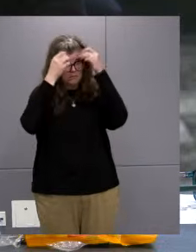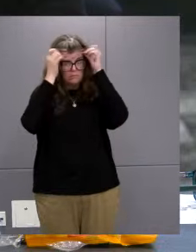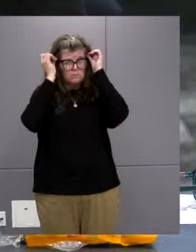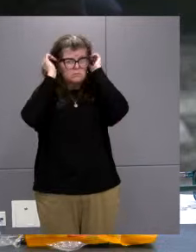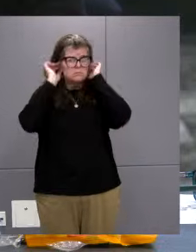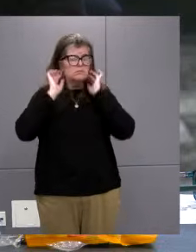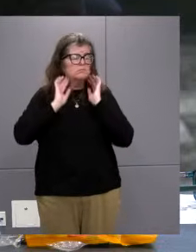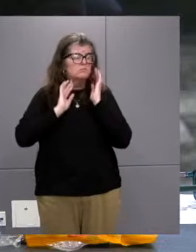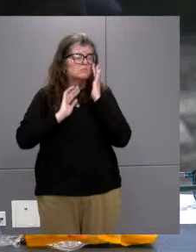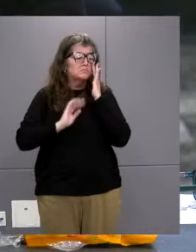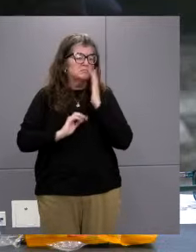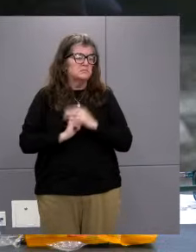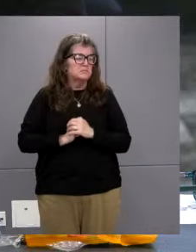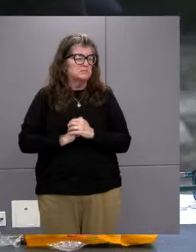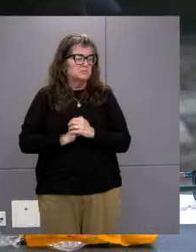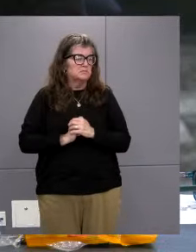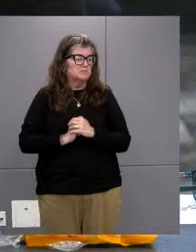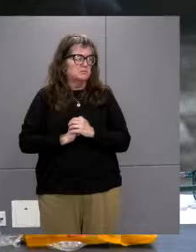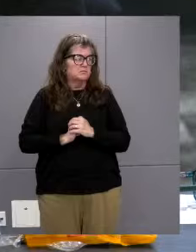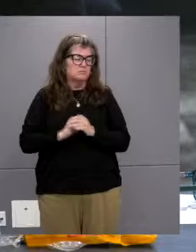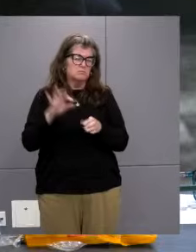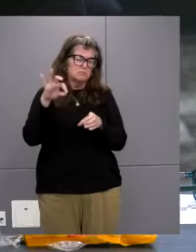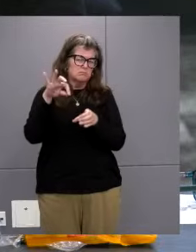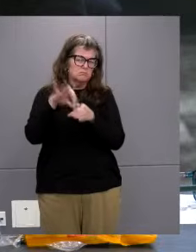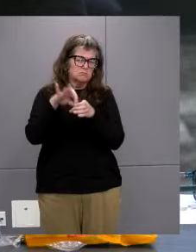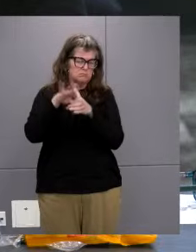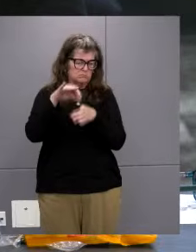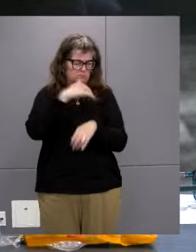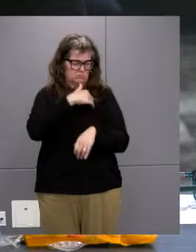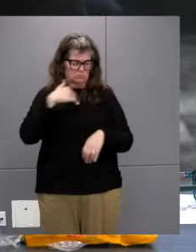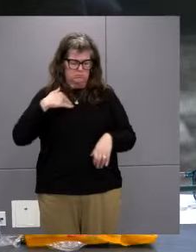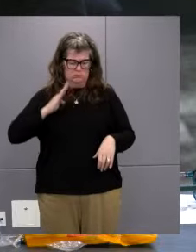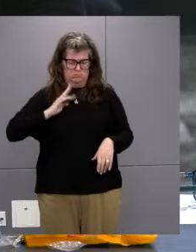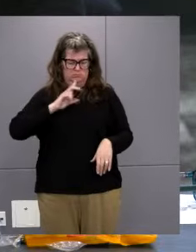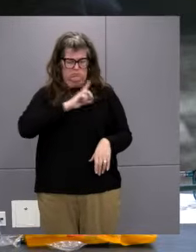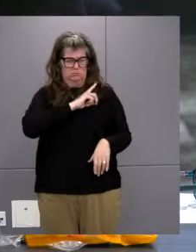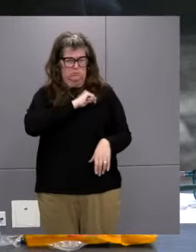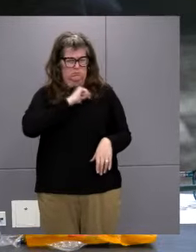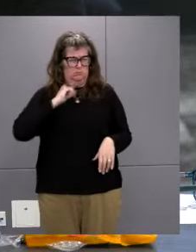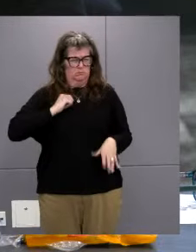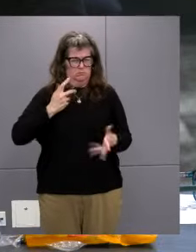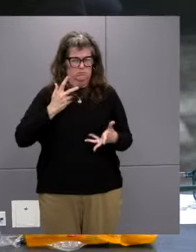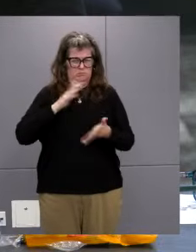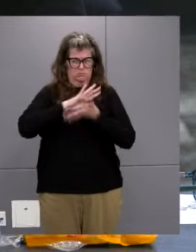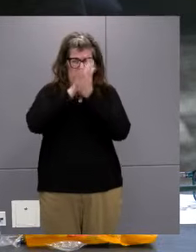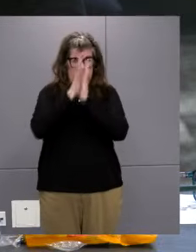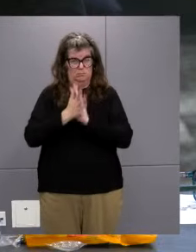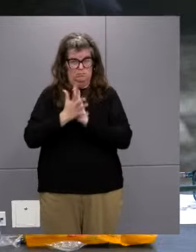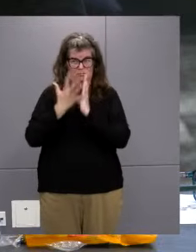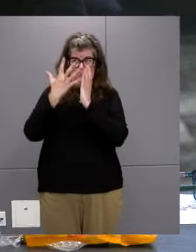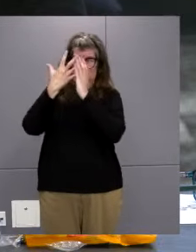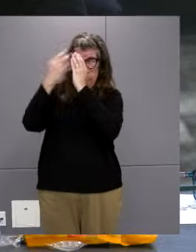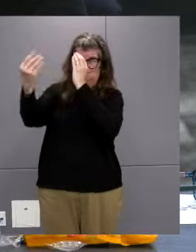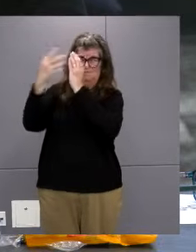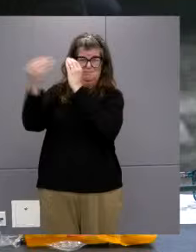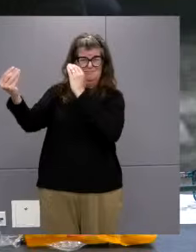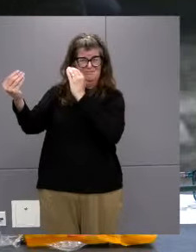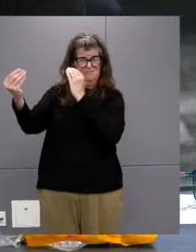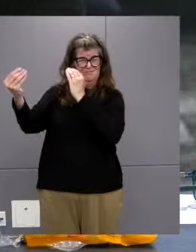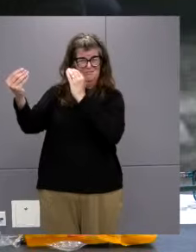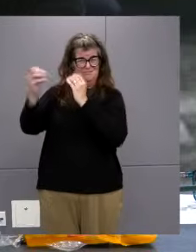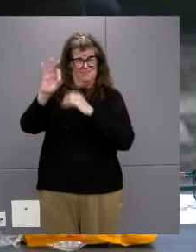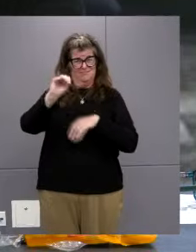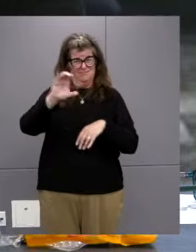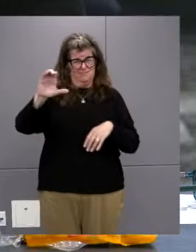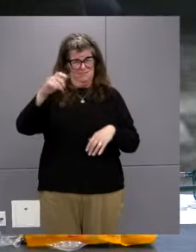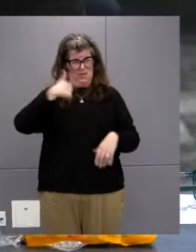At what point did the elected members of the Board of Trustees become outside individuals? We are the governing